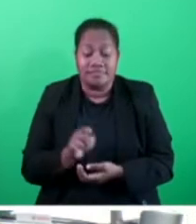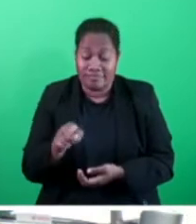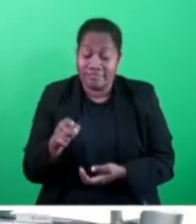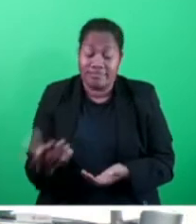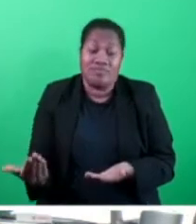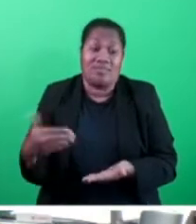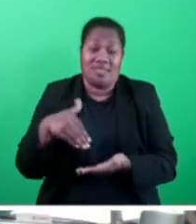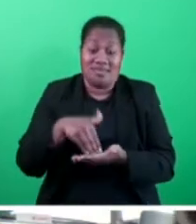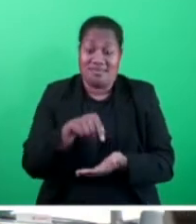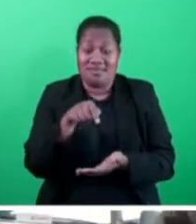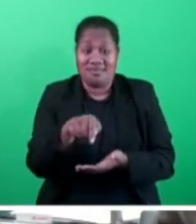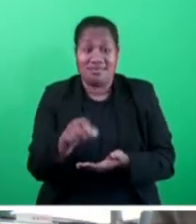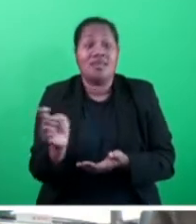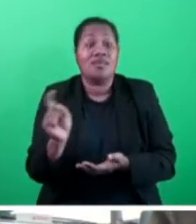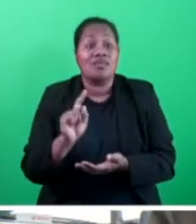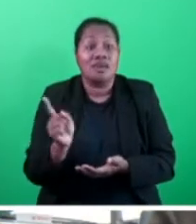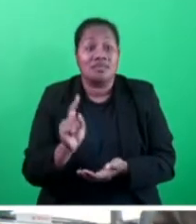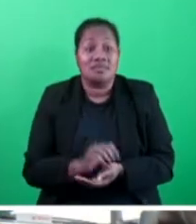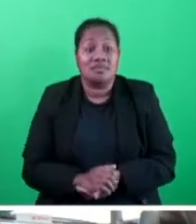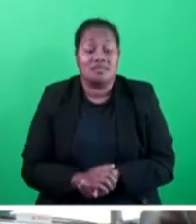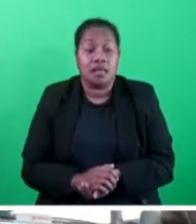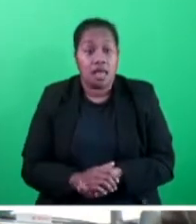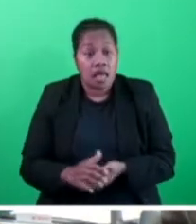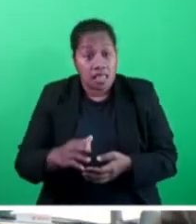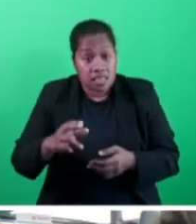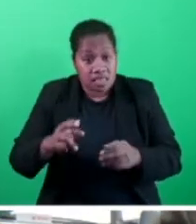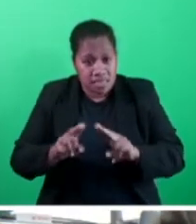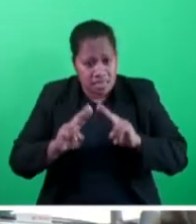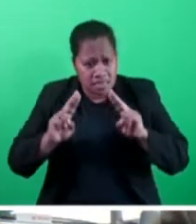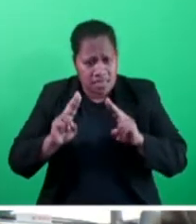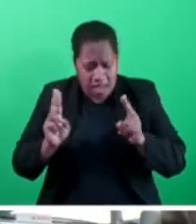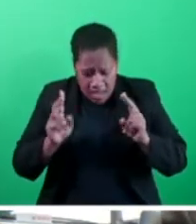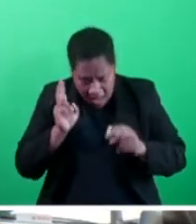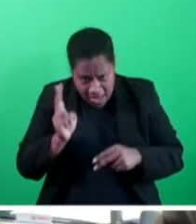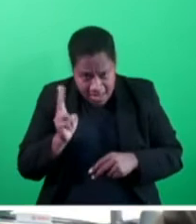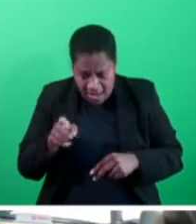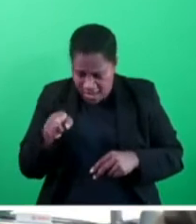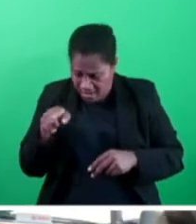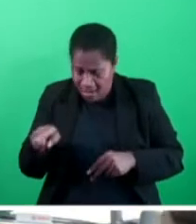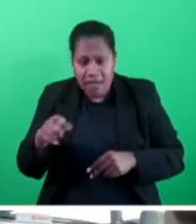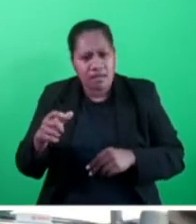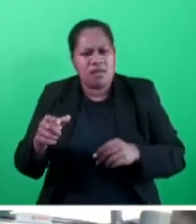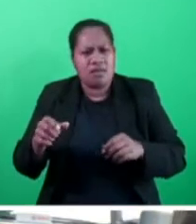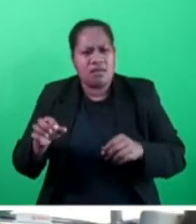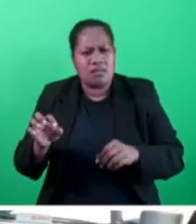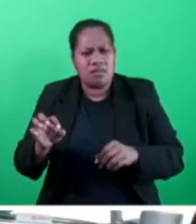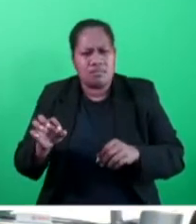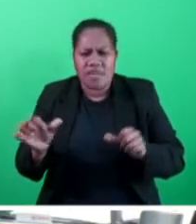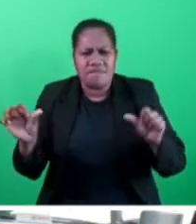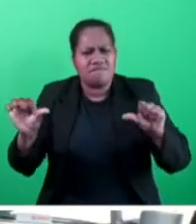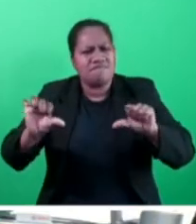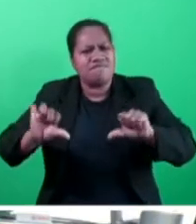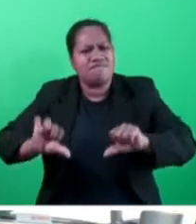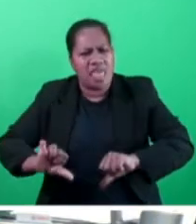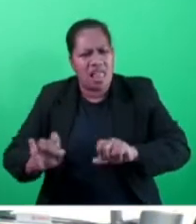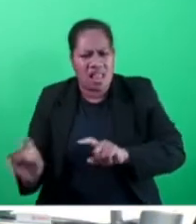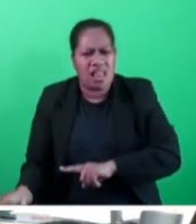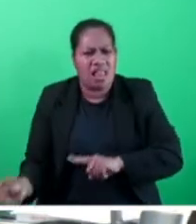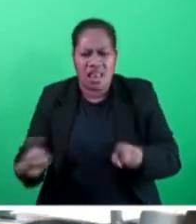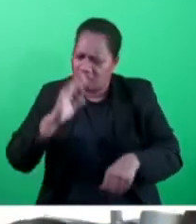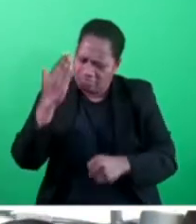Mr. Speaker said, unions again failed to attend the formal tripartite board meeting last